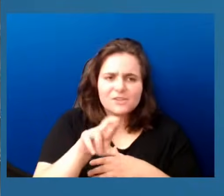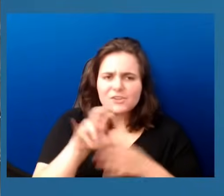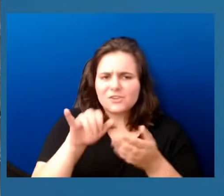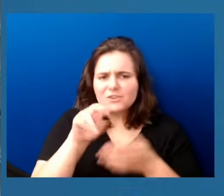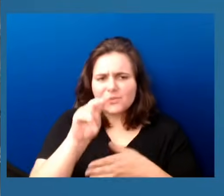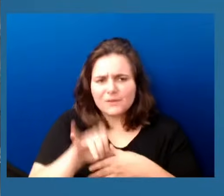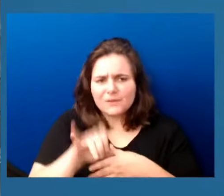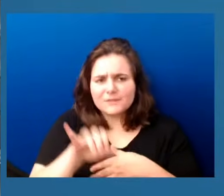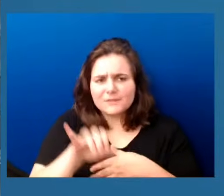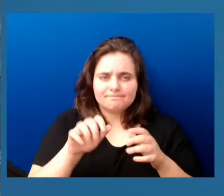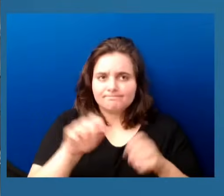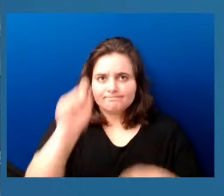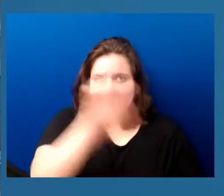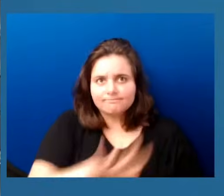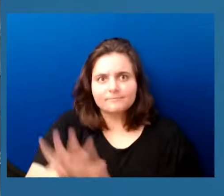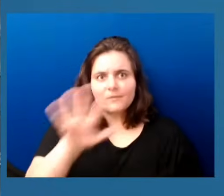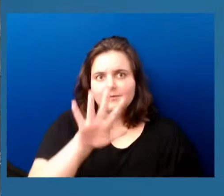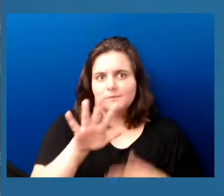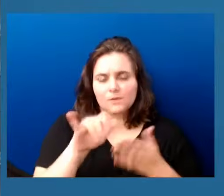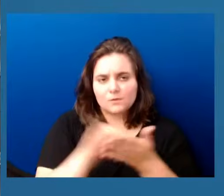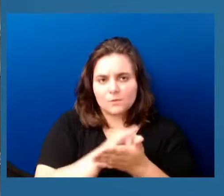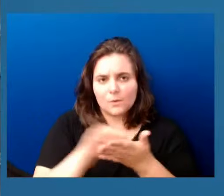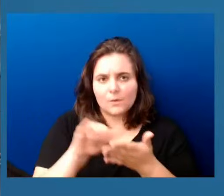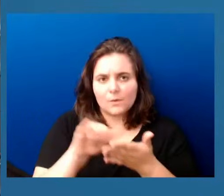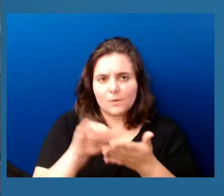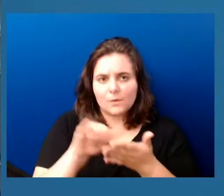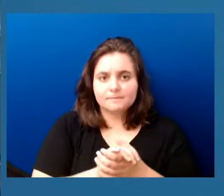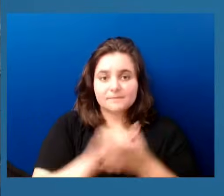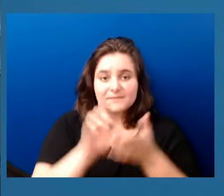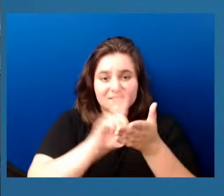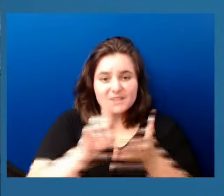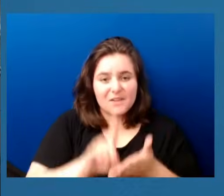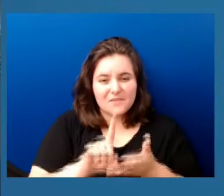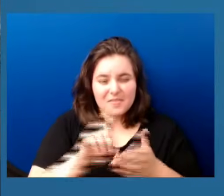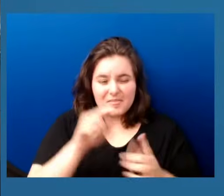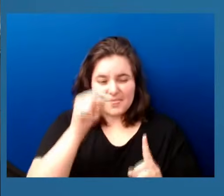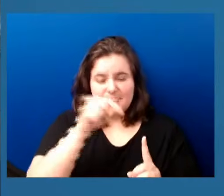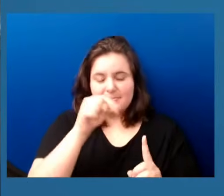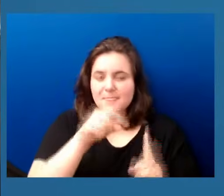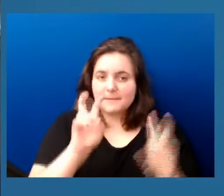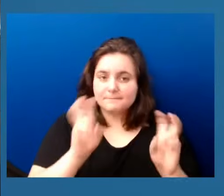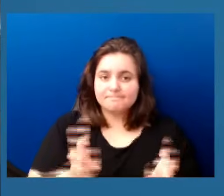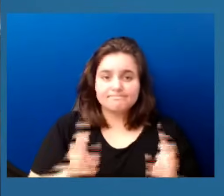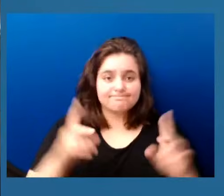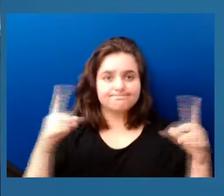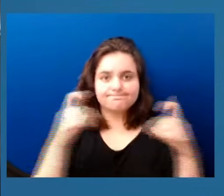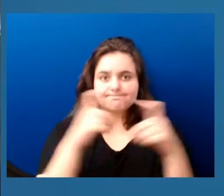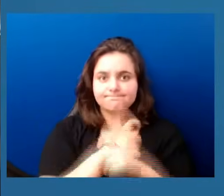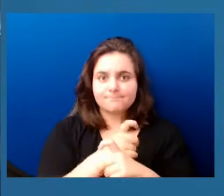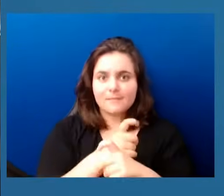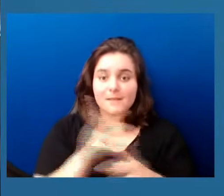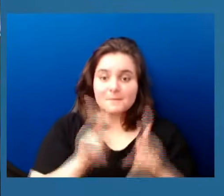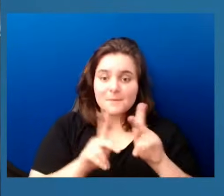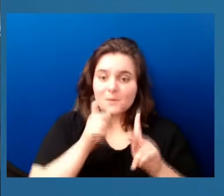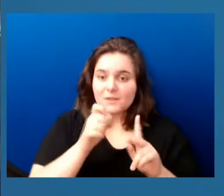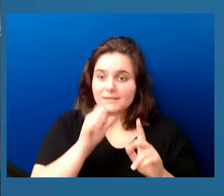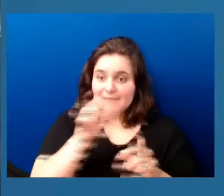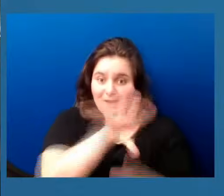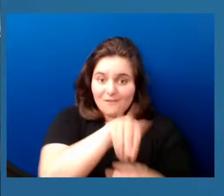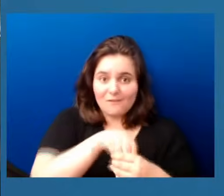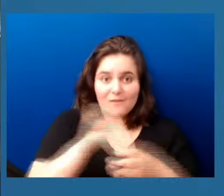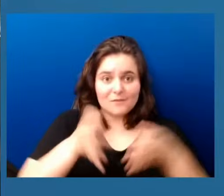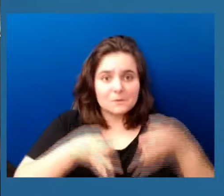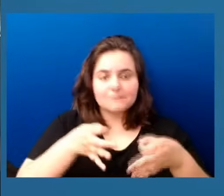between. Discovery is a complex topic, often unfamiliar to those who work outside the courts of New York State, but make